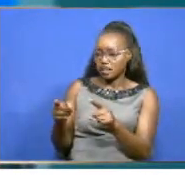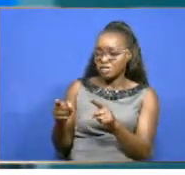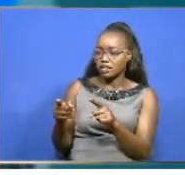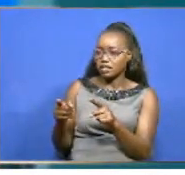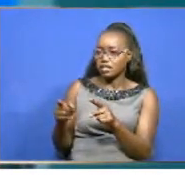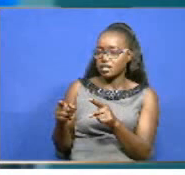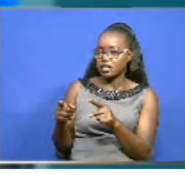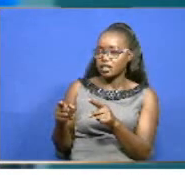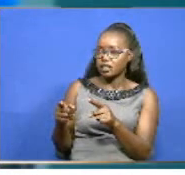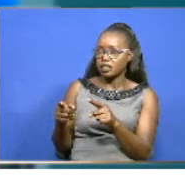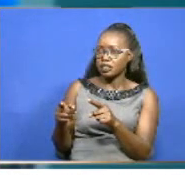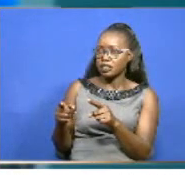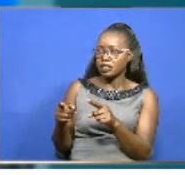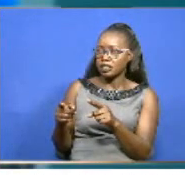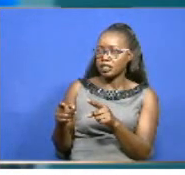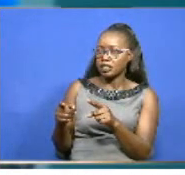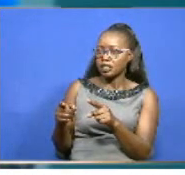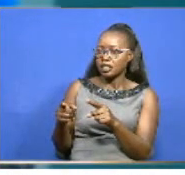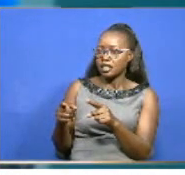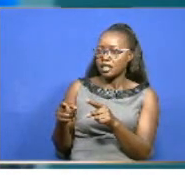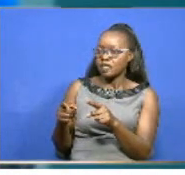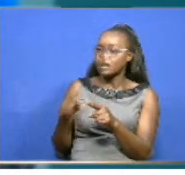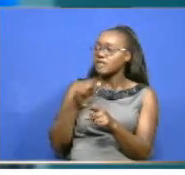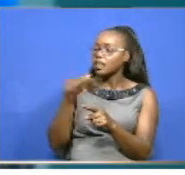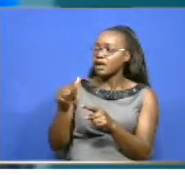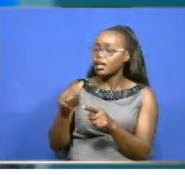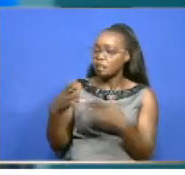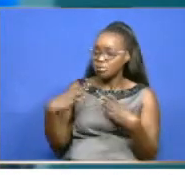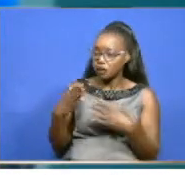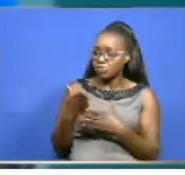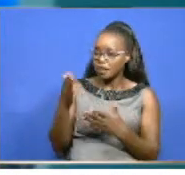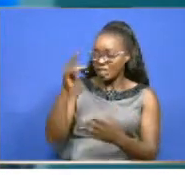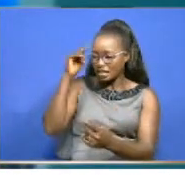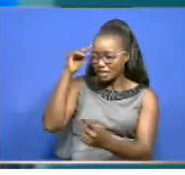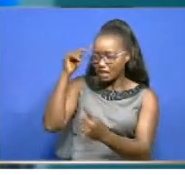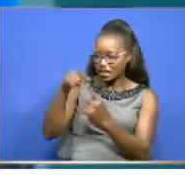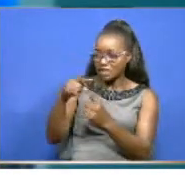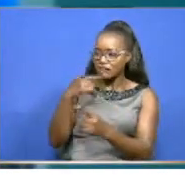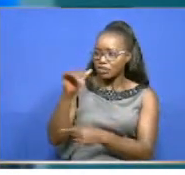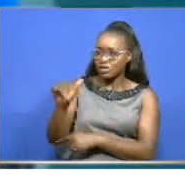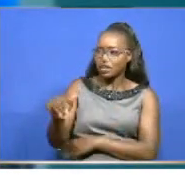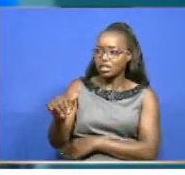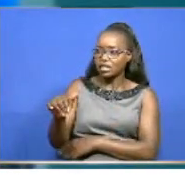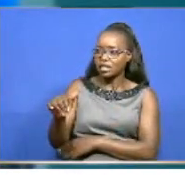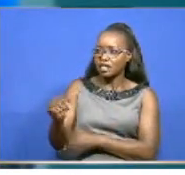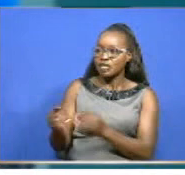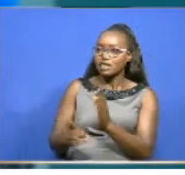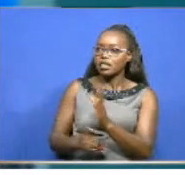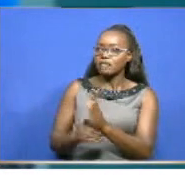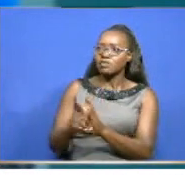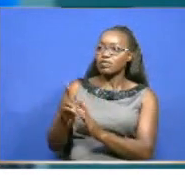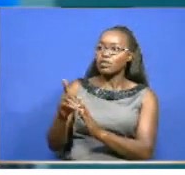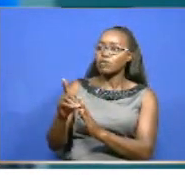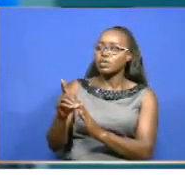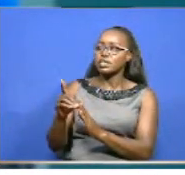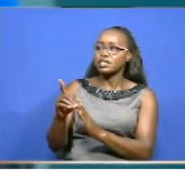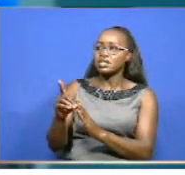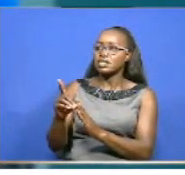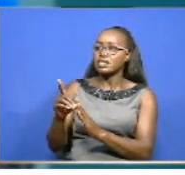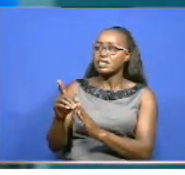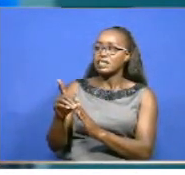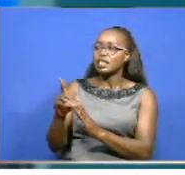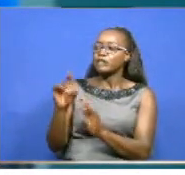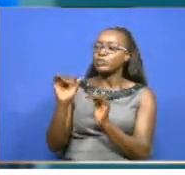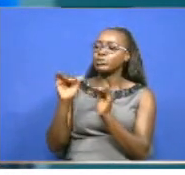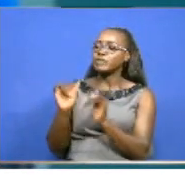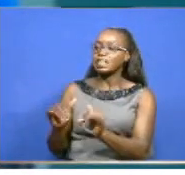that the non-locals were particularly targeted so that development does not occur in that place. Children